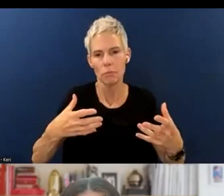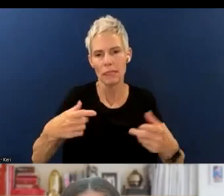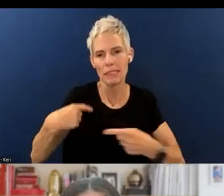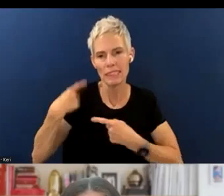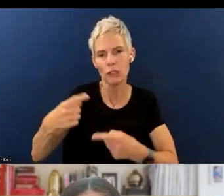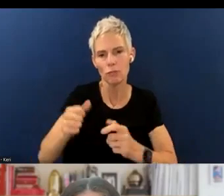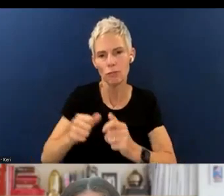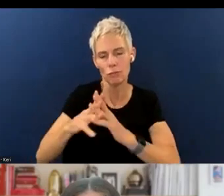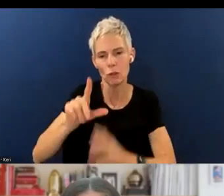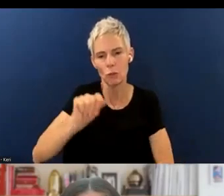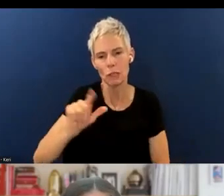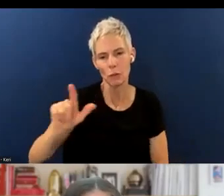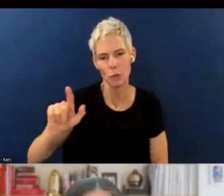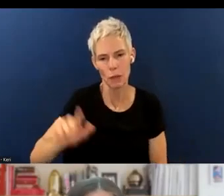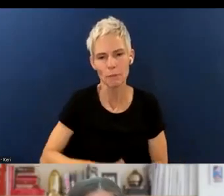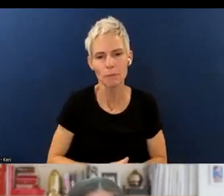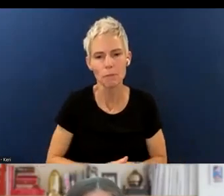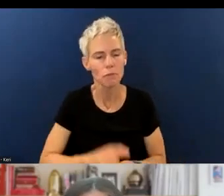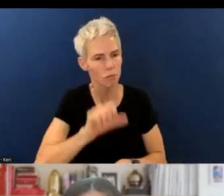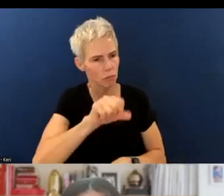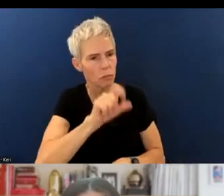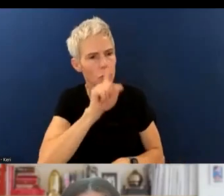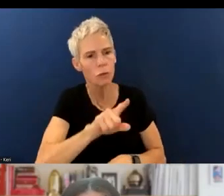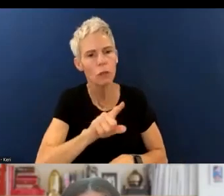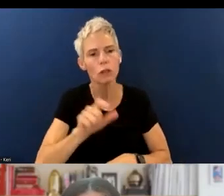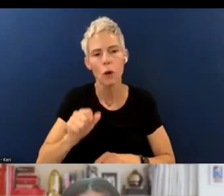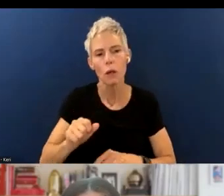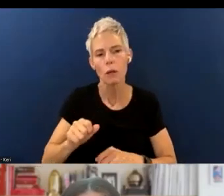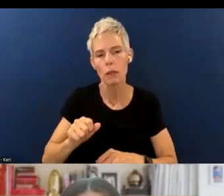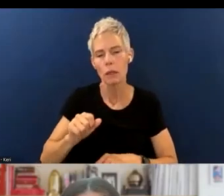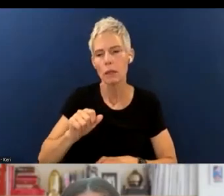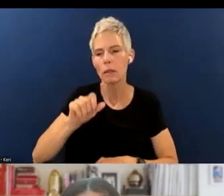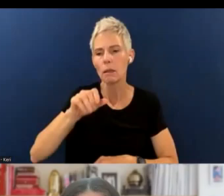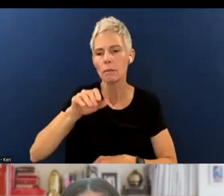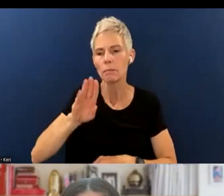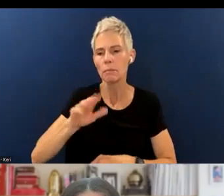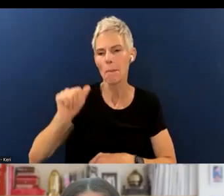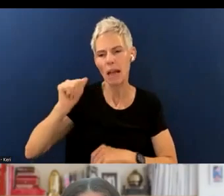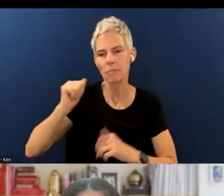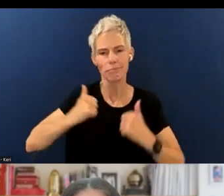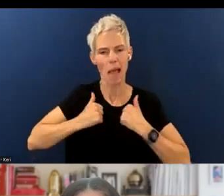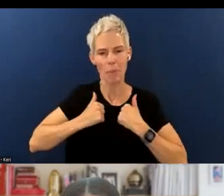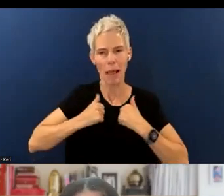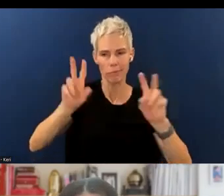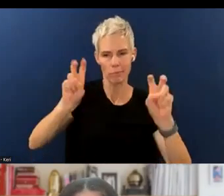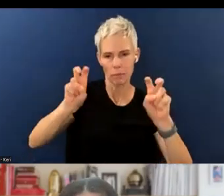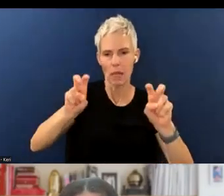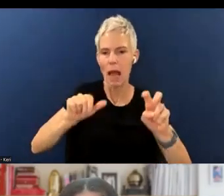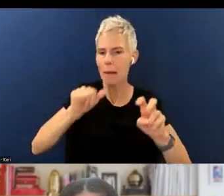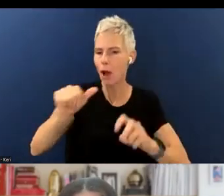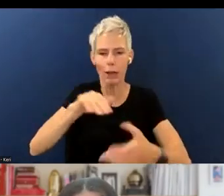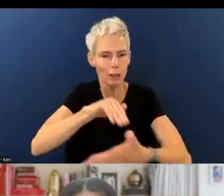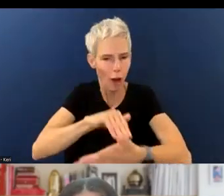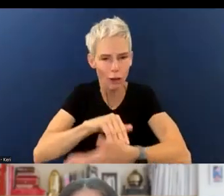you launched in 2021. Yeah, absolutely. So when I launched Backpack, I'm not a clinician by trade at all, but